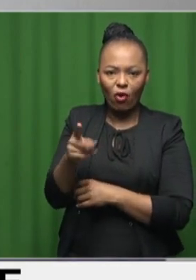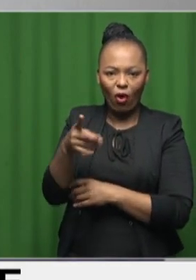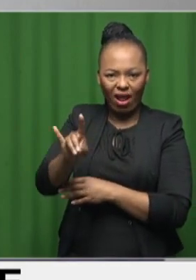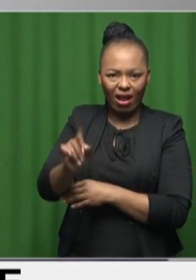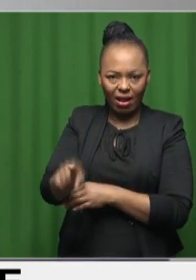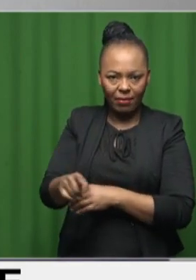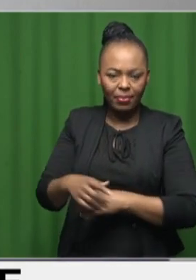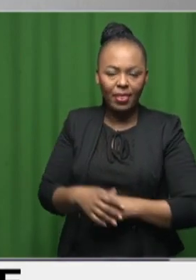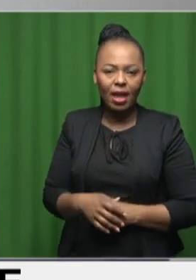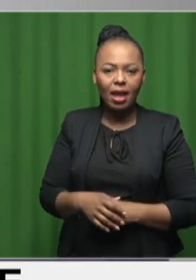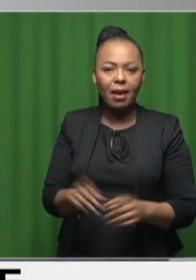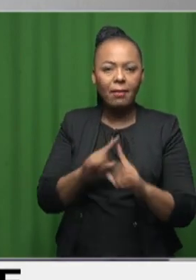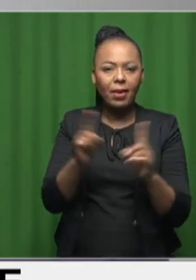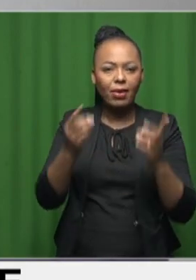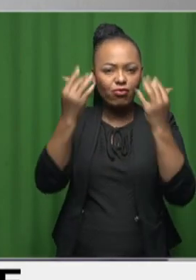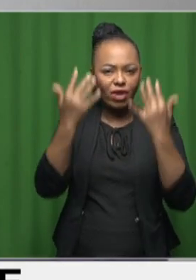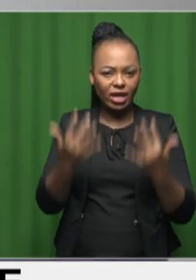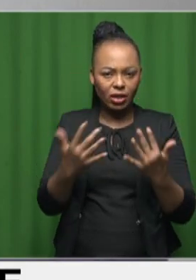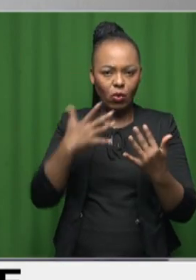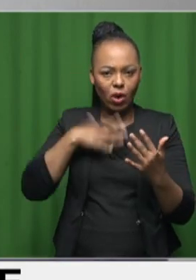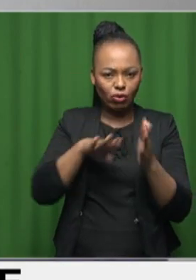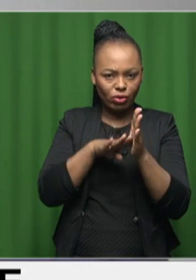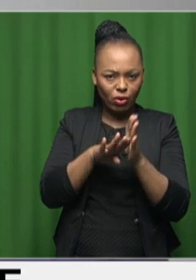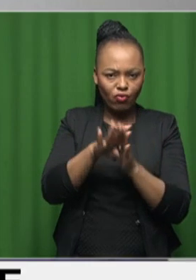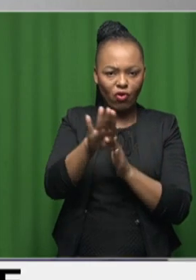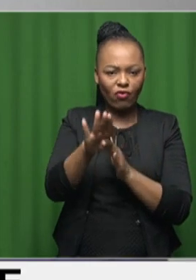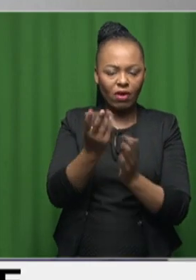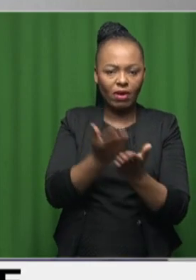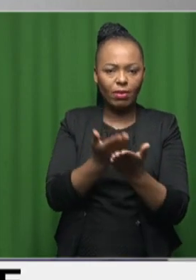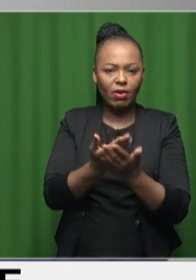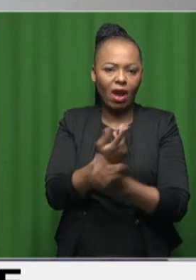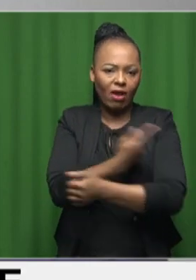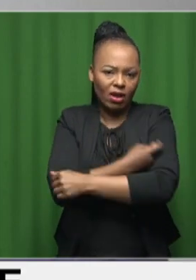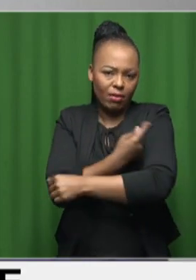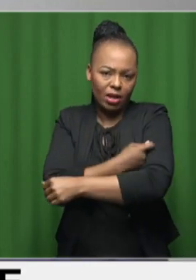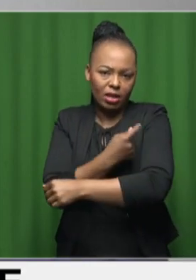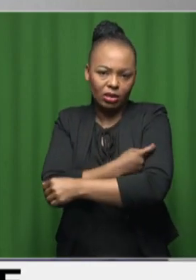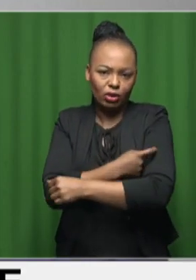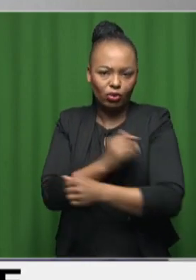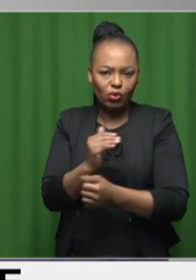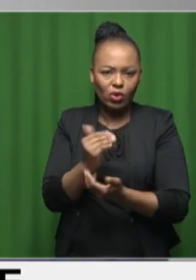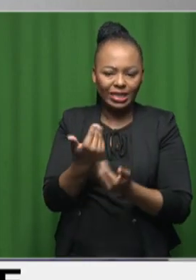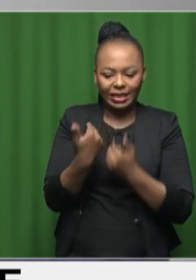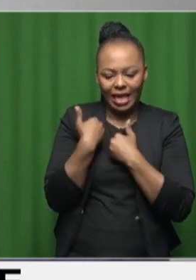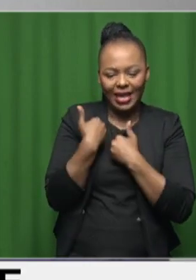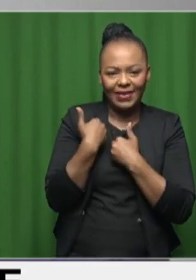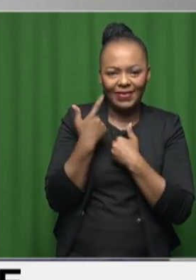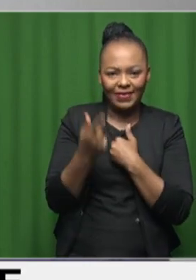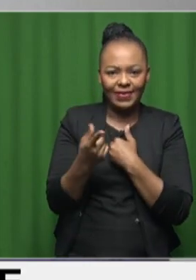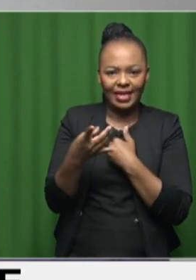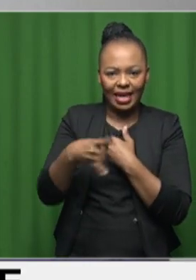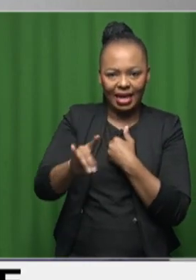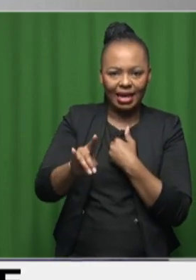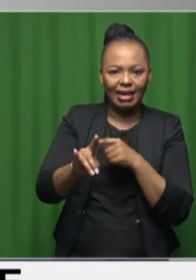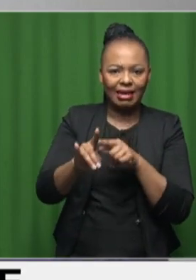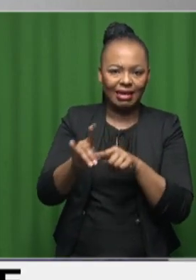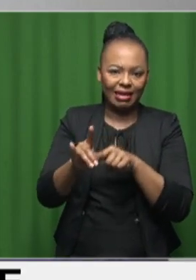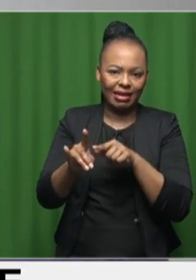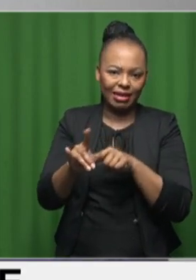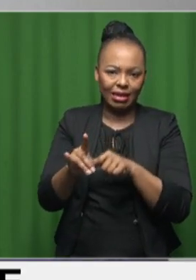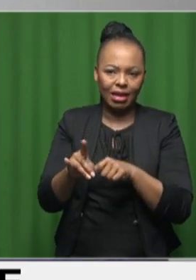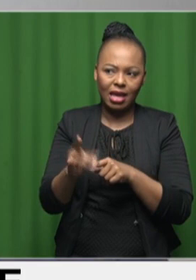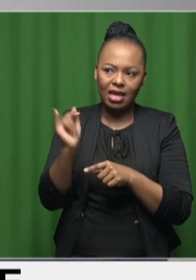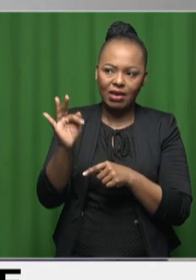speech you actually touched on efforts to improve the availability of these vaccines and also to safeguard South African livestock against